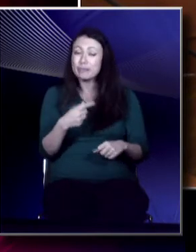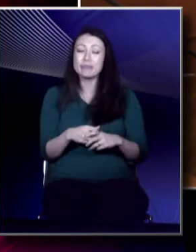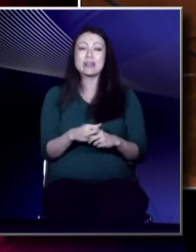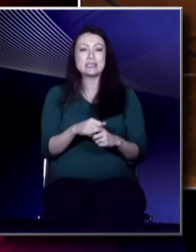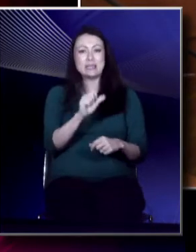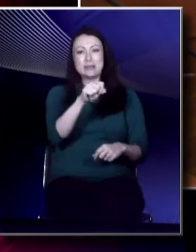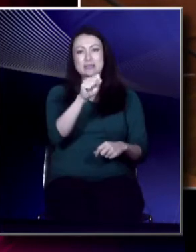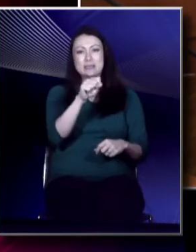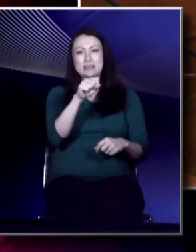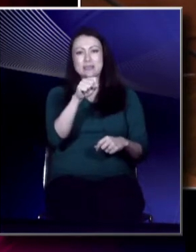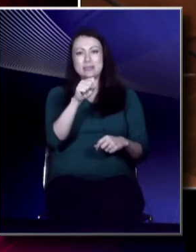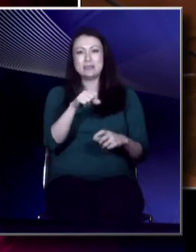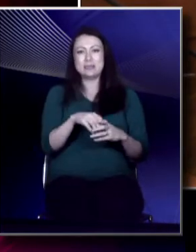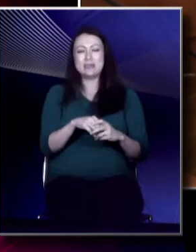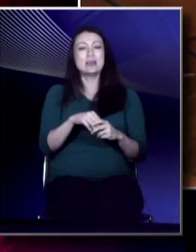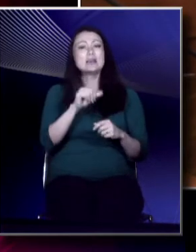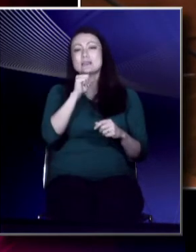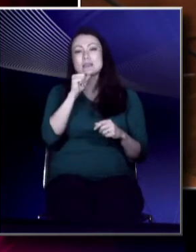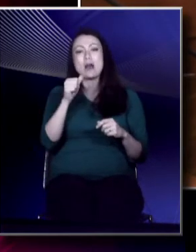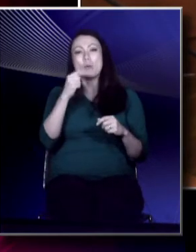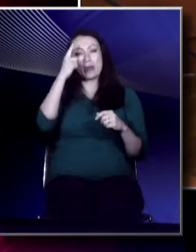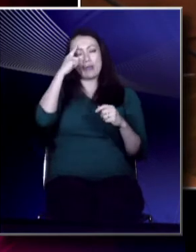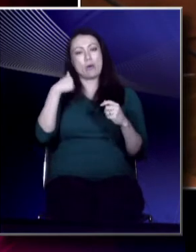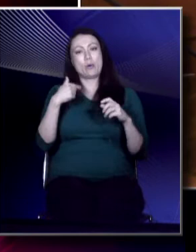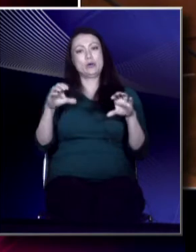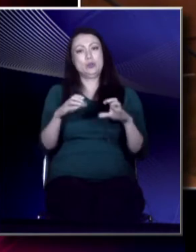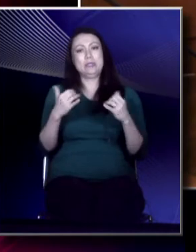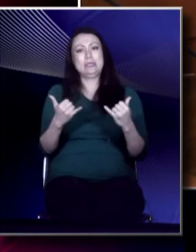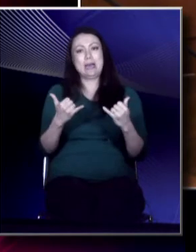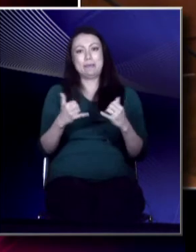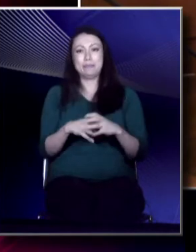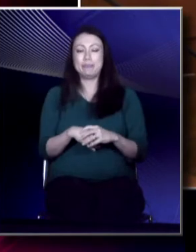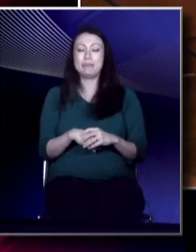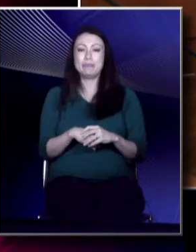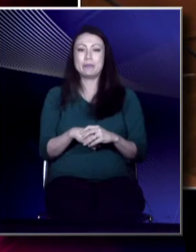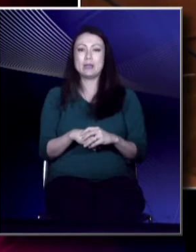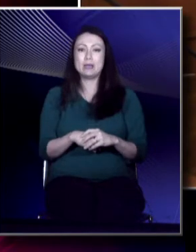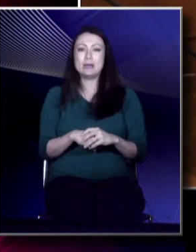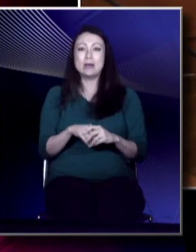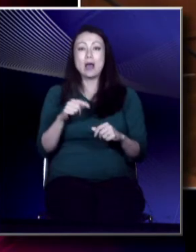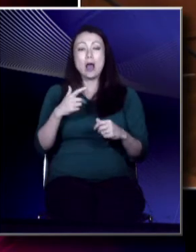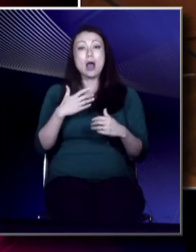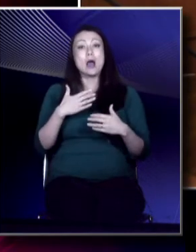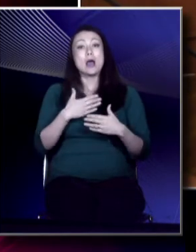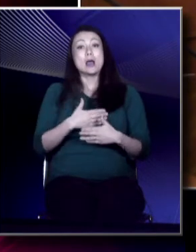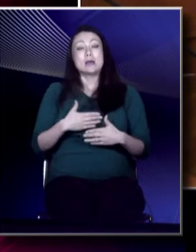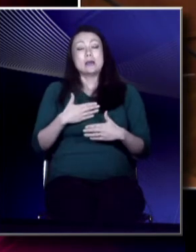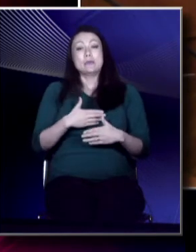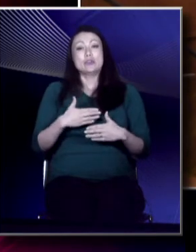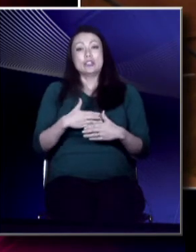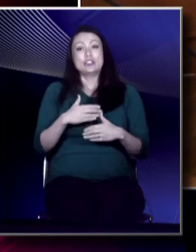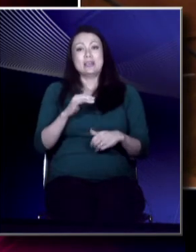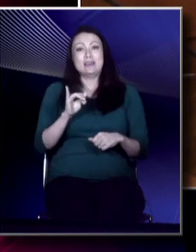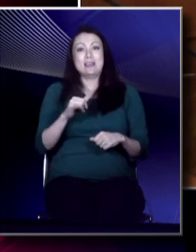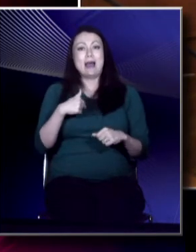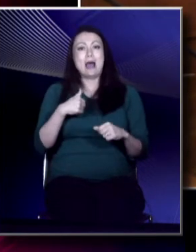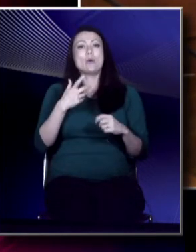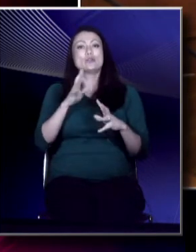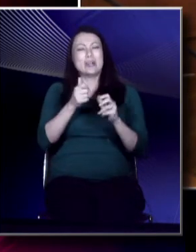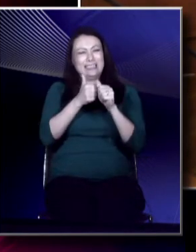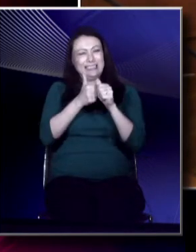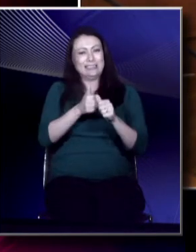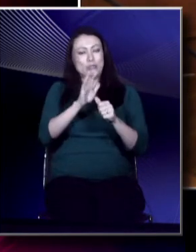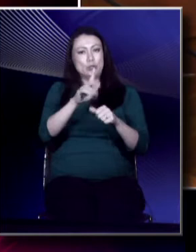does. Okay. Not what I thought we were doing here today, but okay. Okay. Doing my best. All right. I appreciate that, and I will try to stick to your time frame